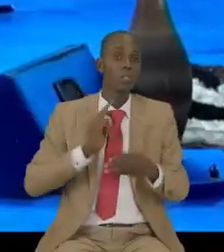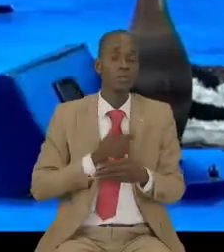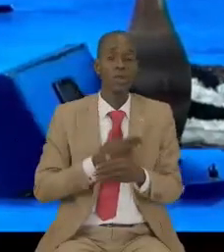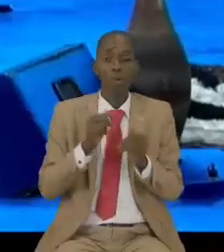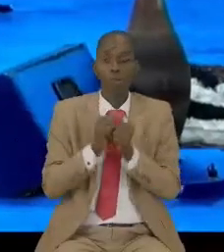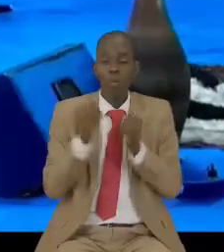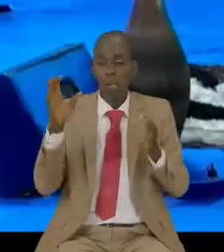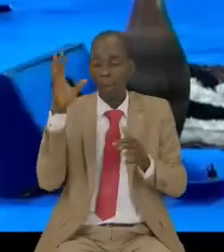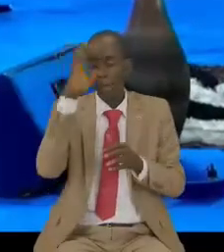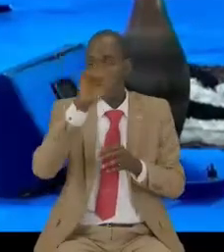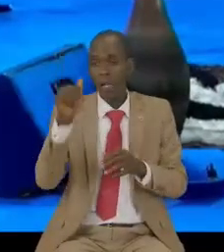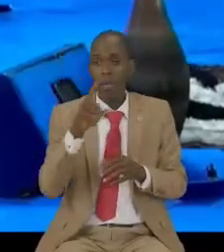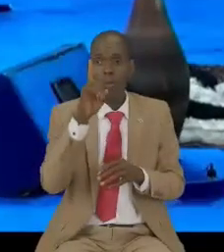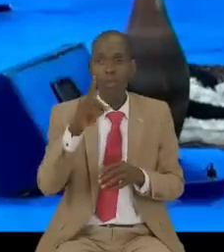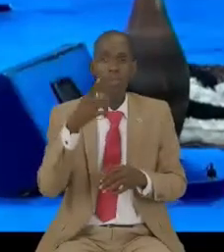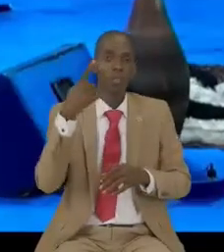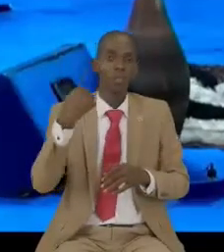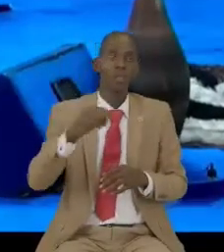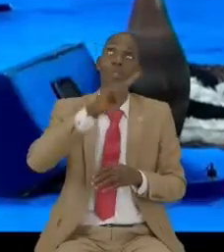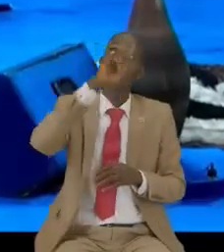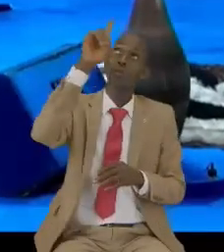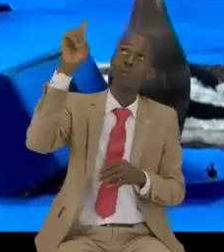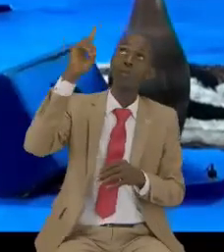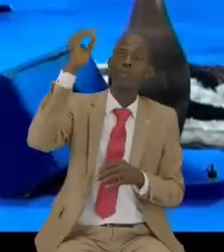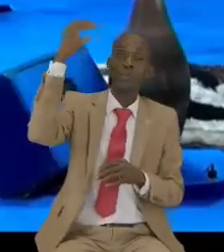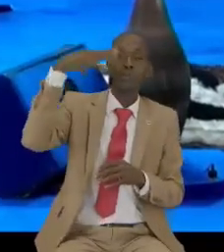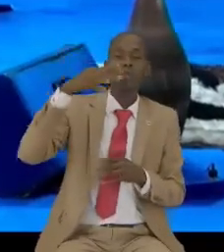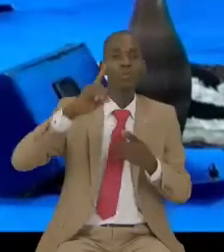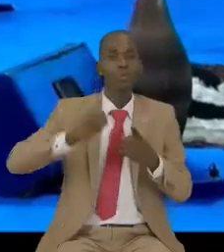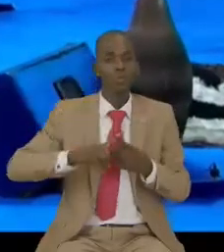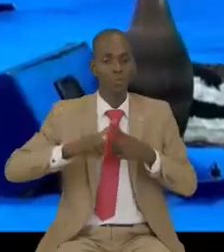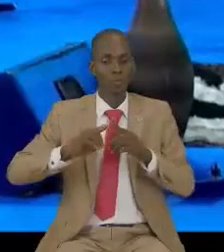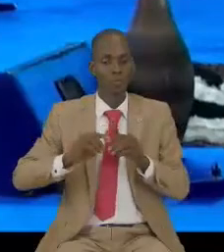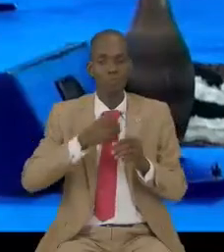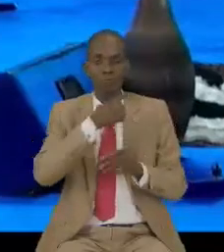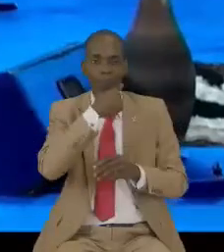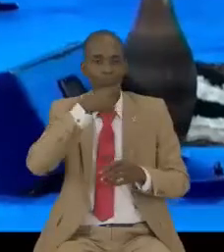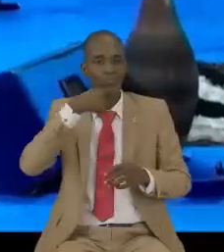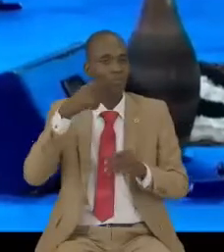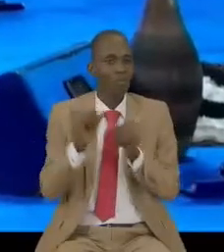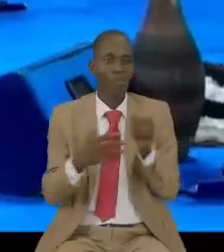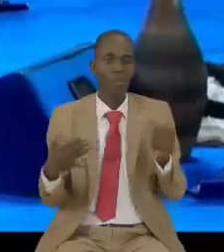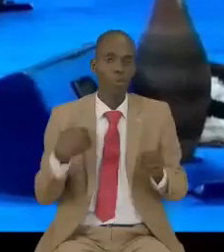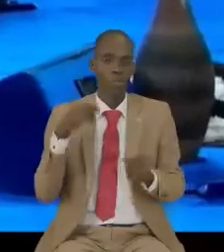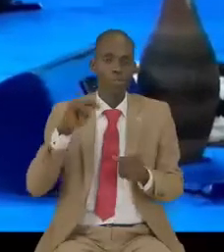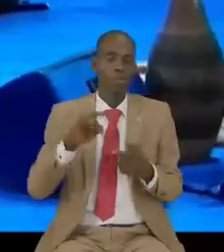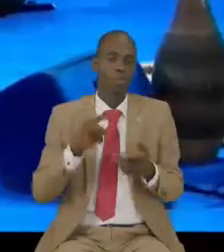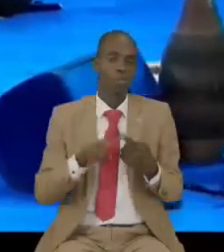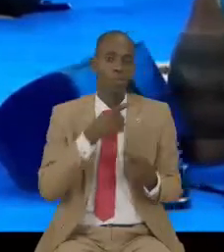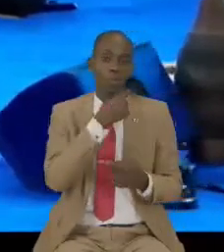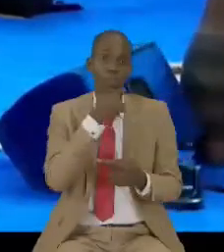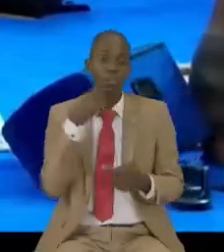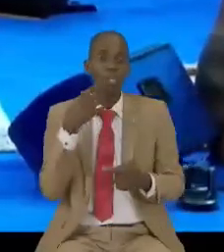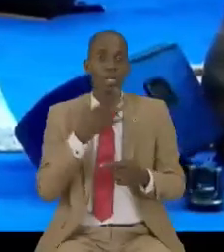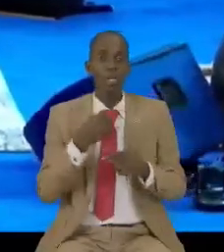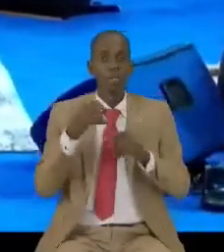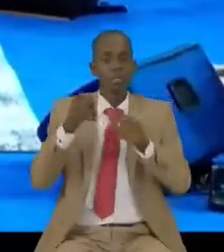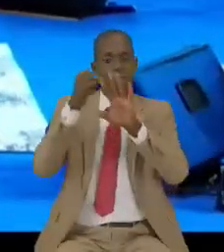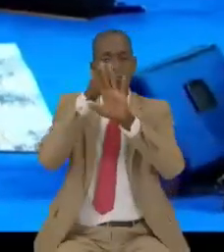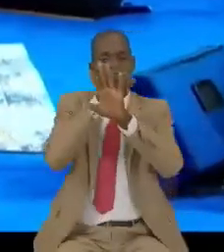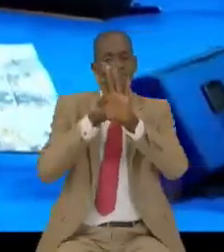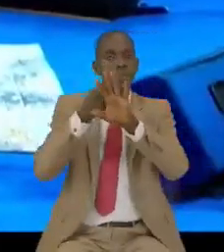the sun to dry what we need to dry up, and the shield, the clouds